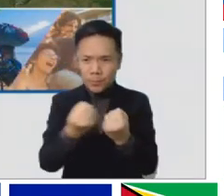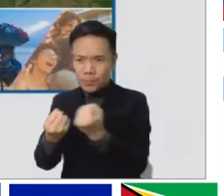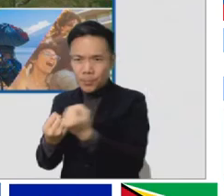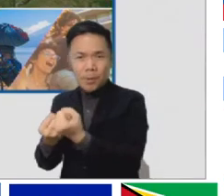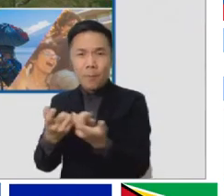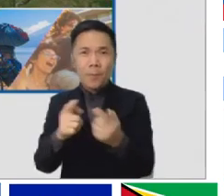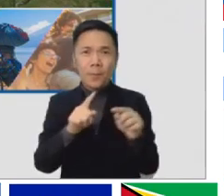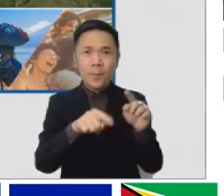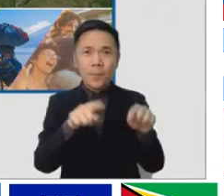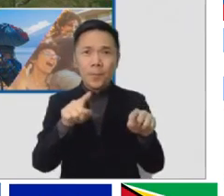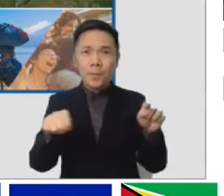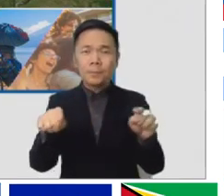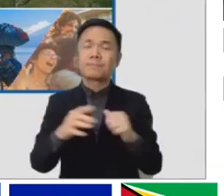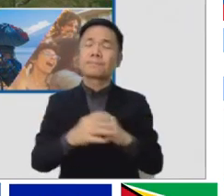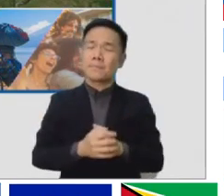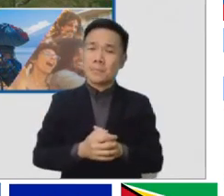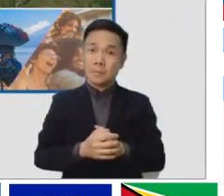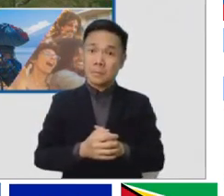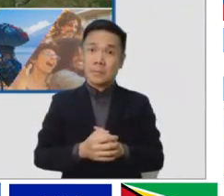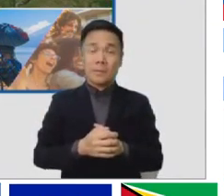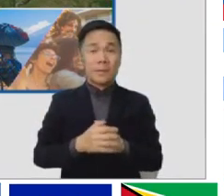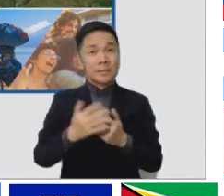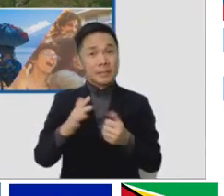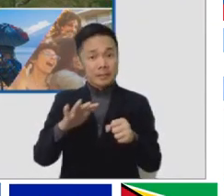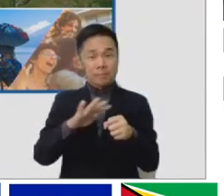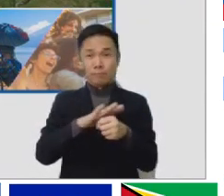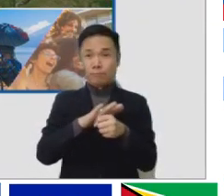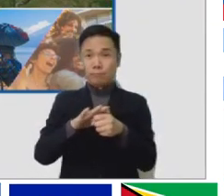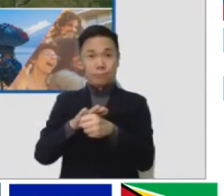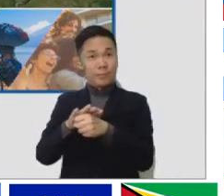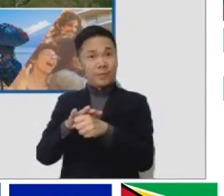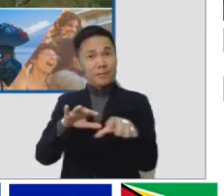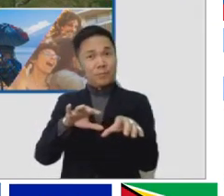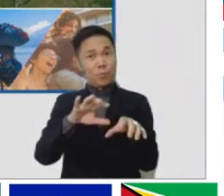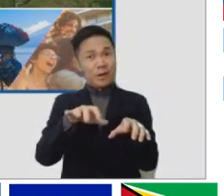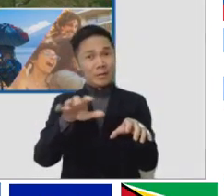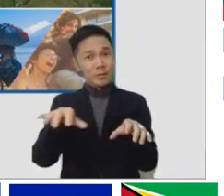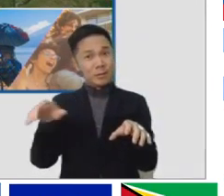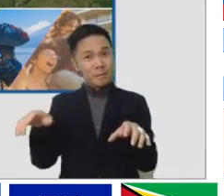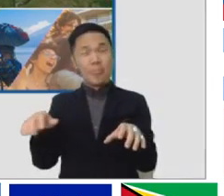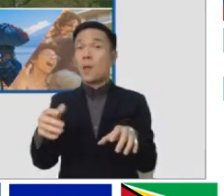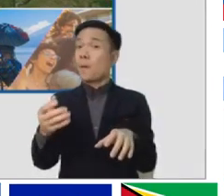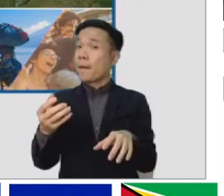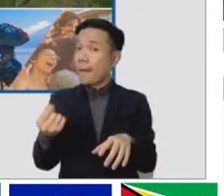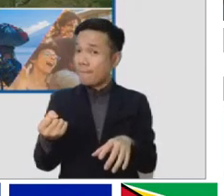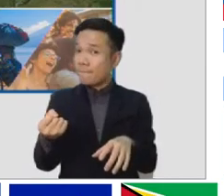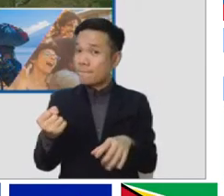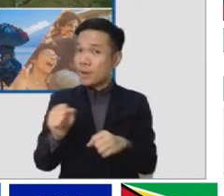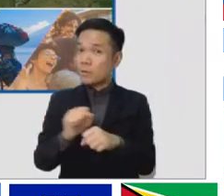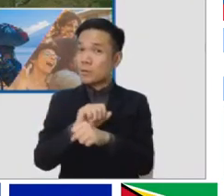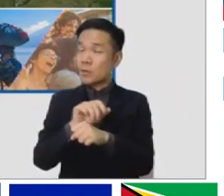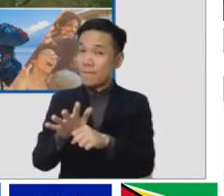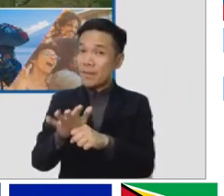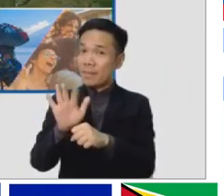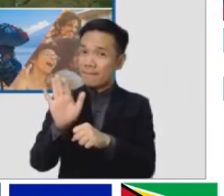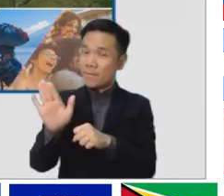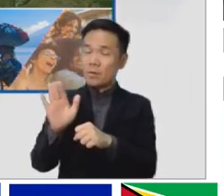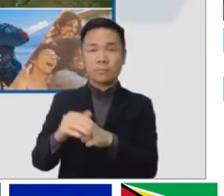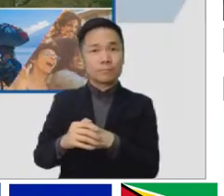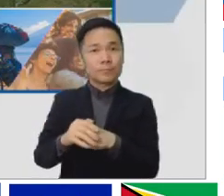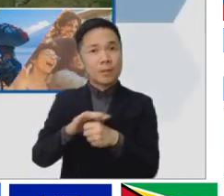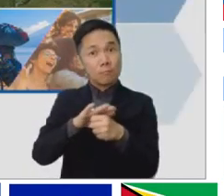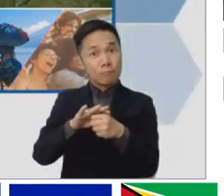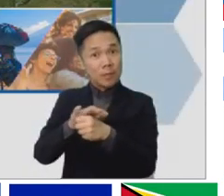our region. We need to have all of these COVID actions, specifically at a regional level. We have